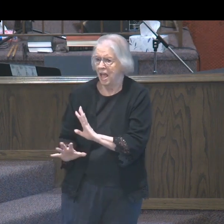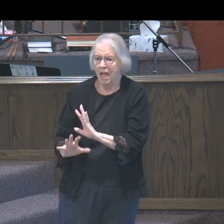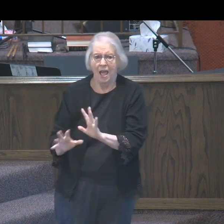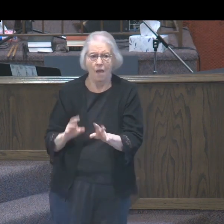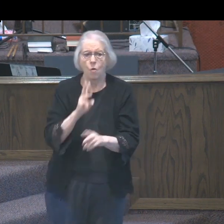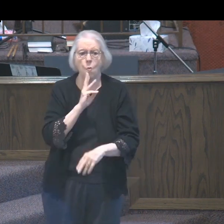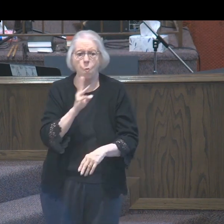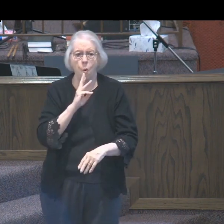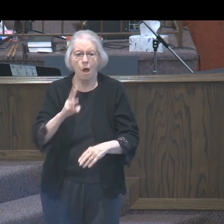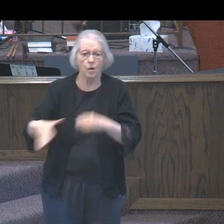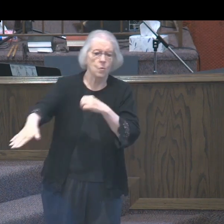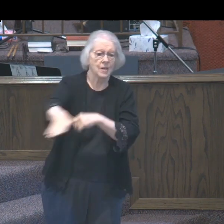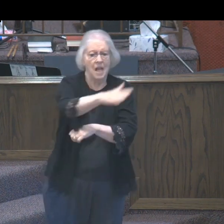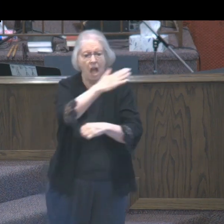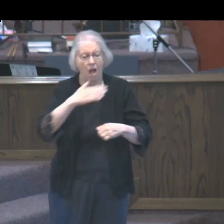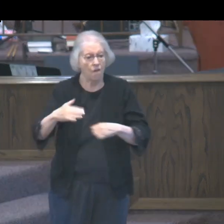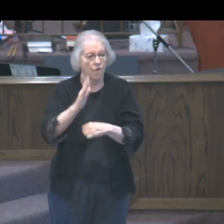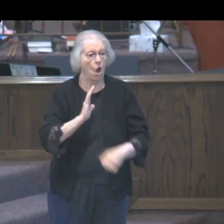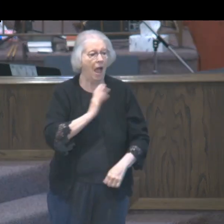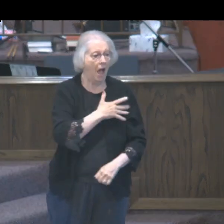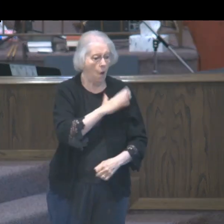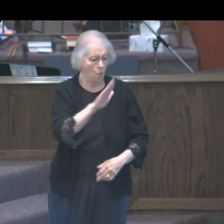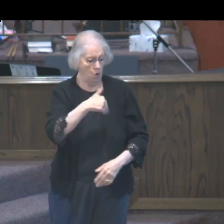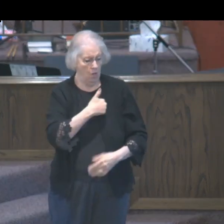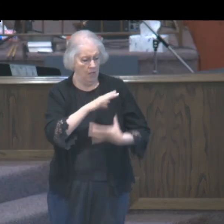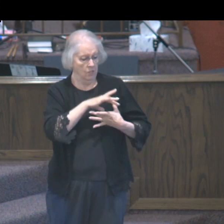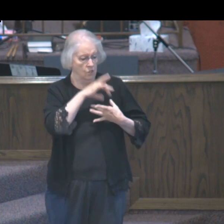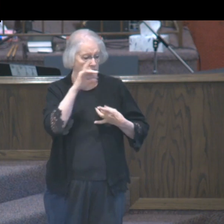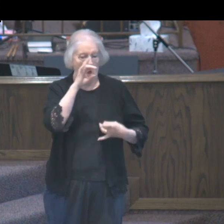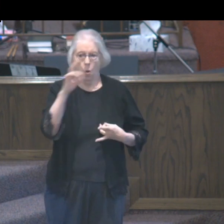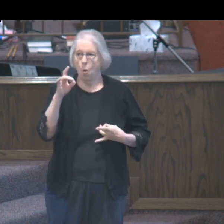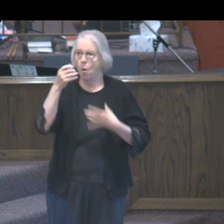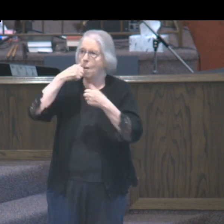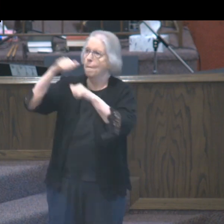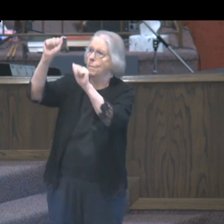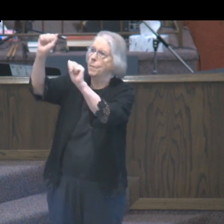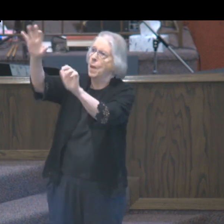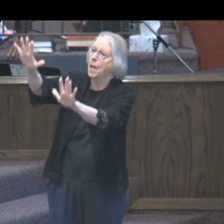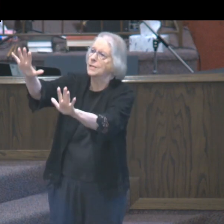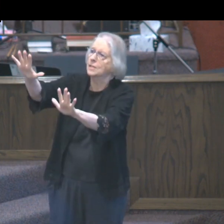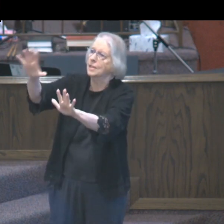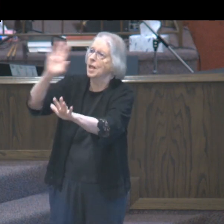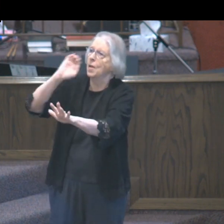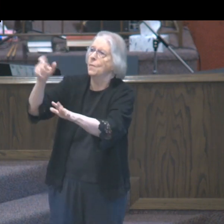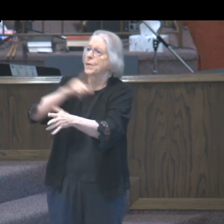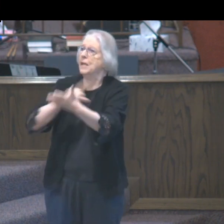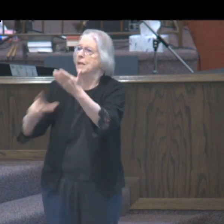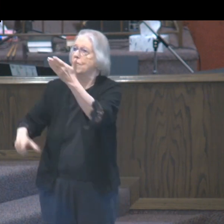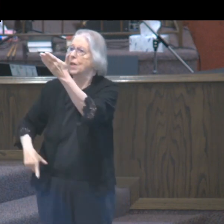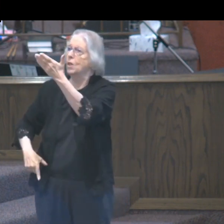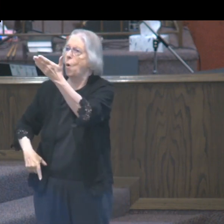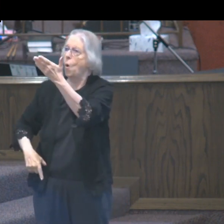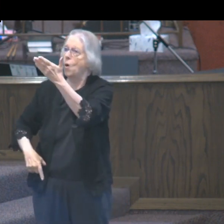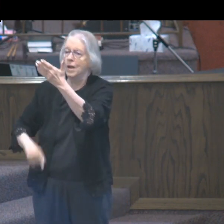soul. Verse 6 says this, blessed be the Lord who has not given us as prey to their teeth.